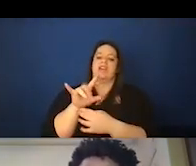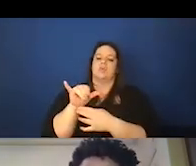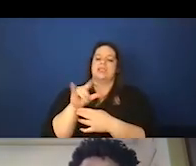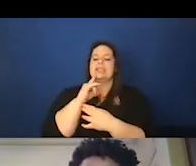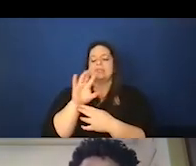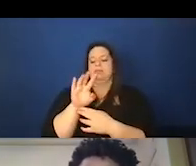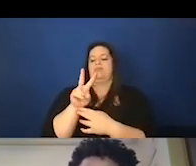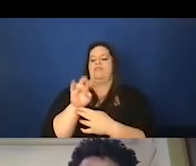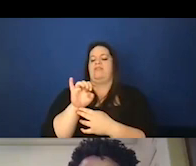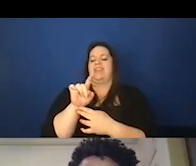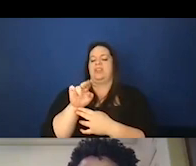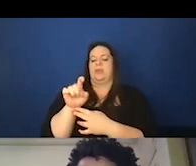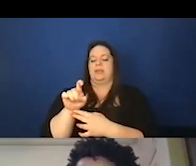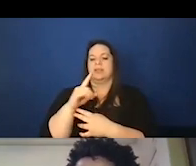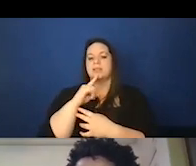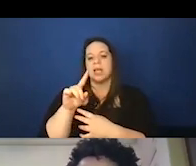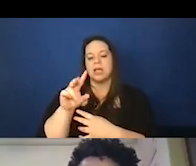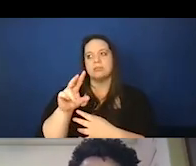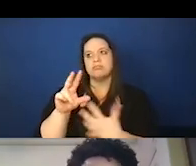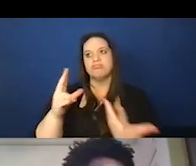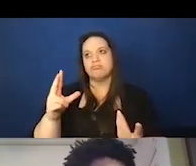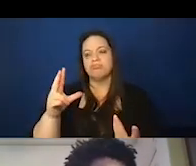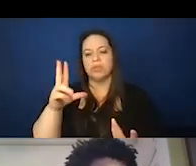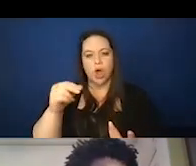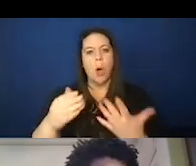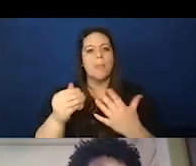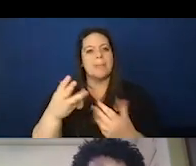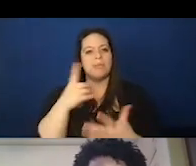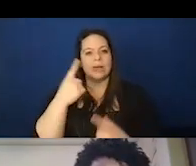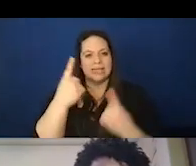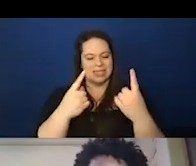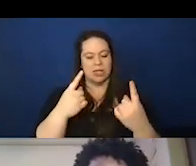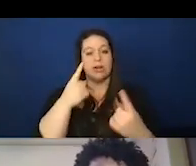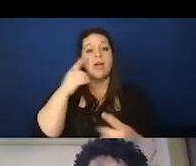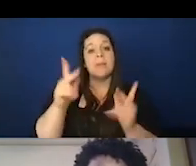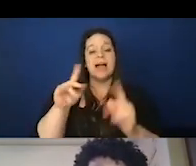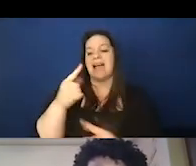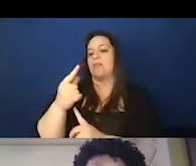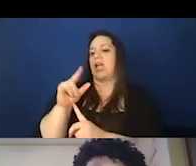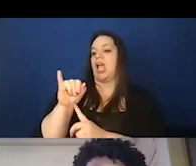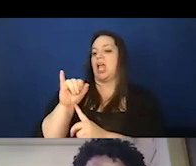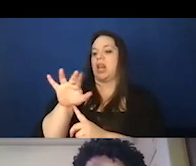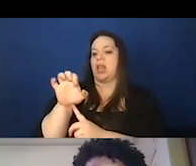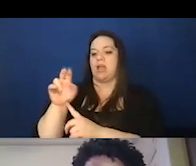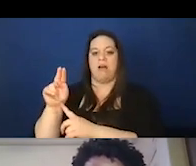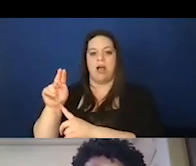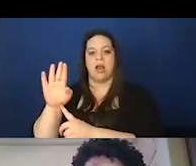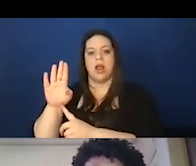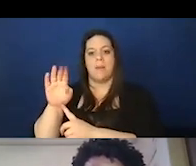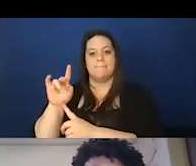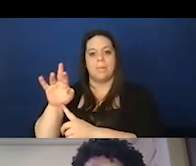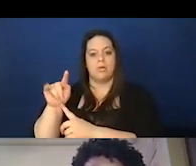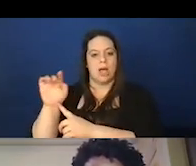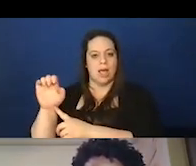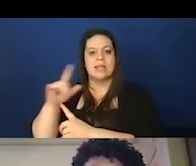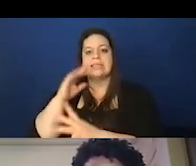someone had Guillain-Barré, which is very rare, that's someone I would want to really go through that process. I think if you